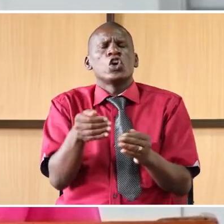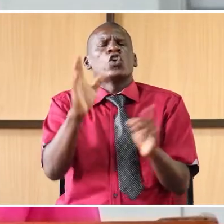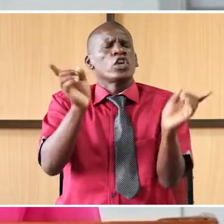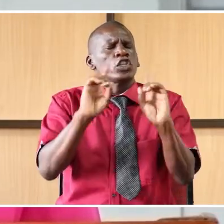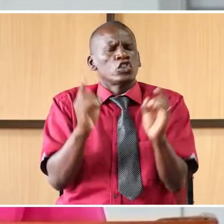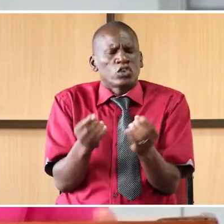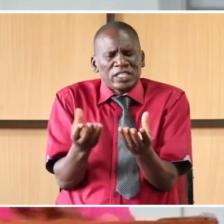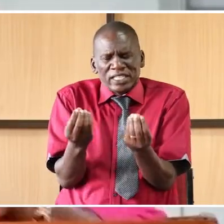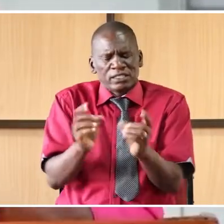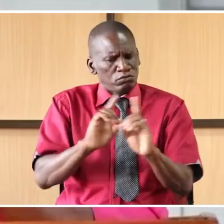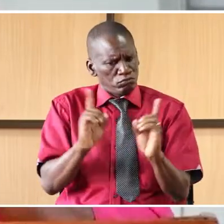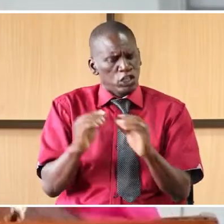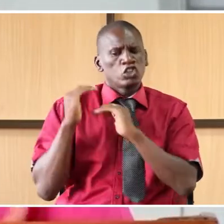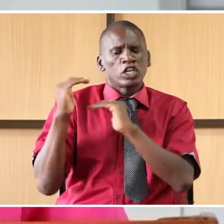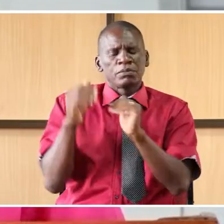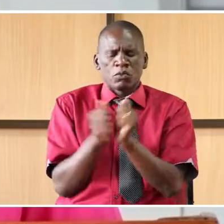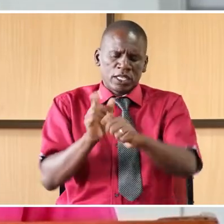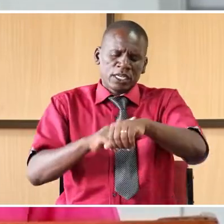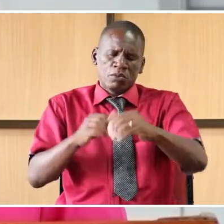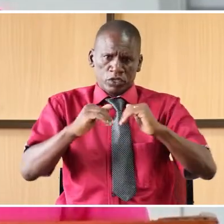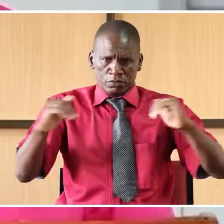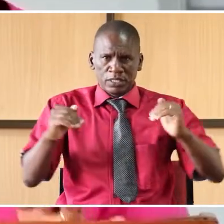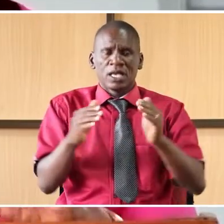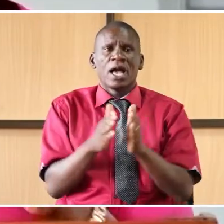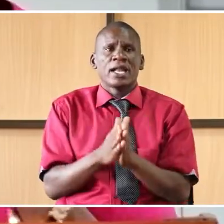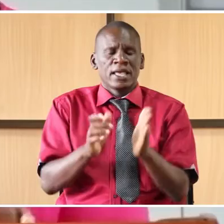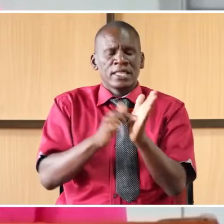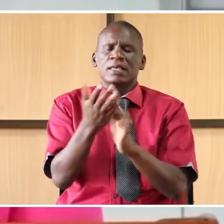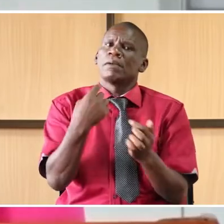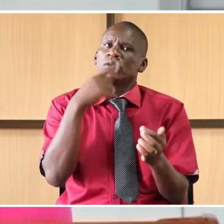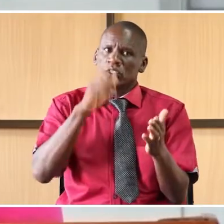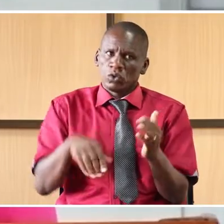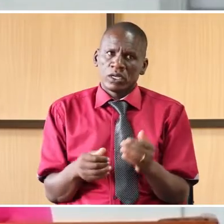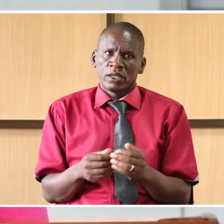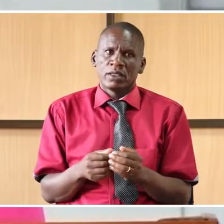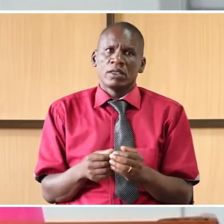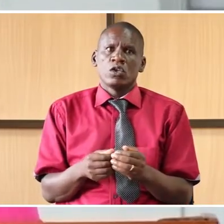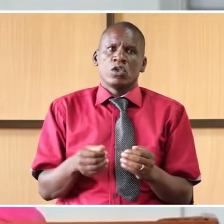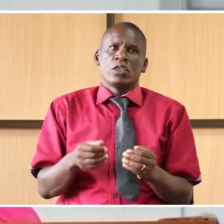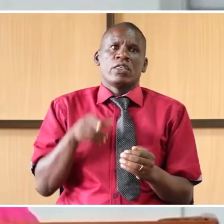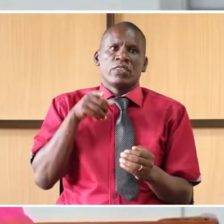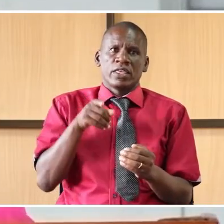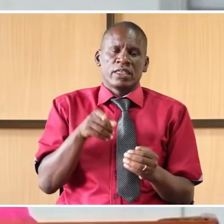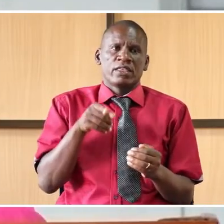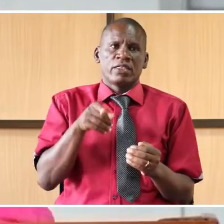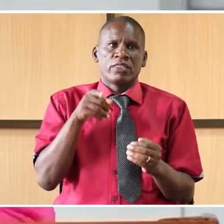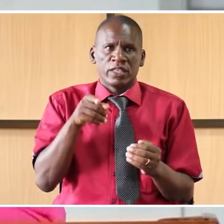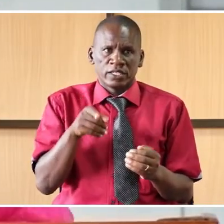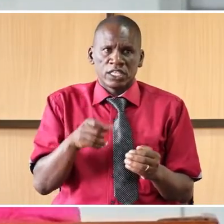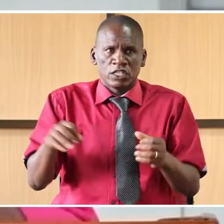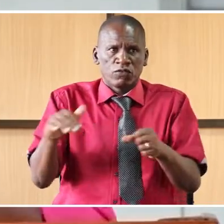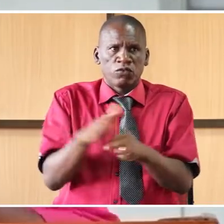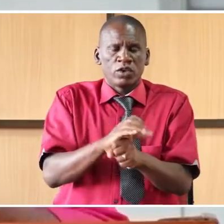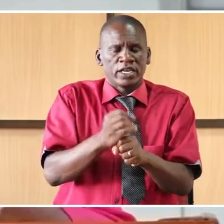not limited. He's not limited by time or space. And the Bible says, the earth is the Lord's and